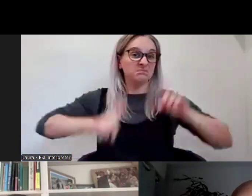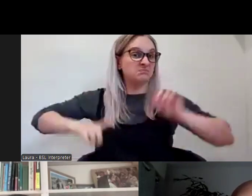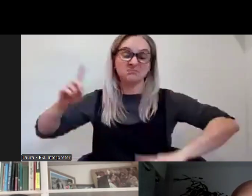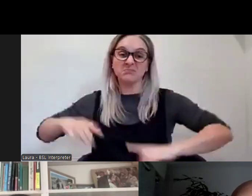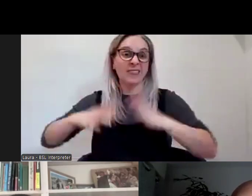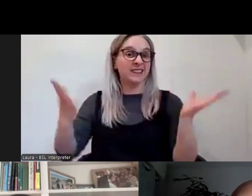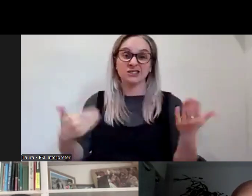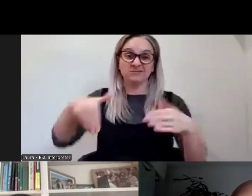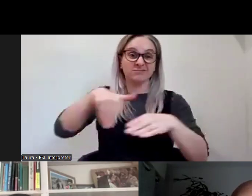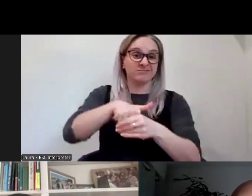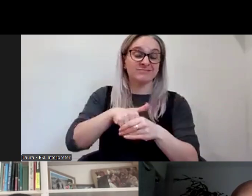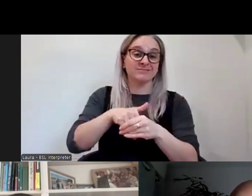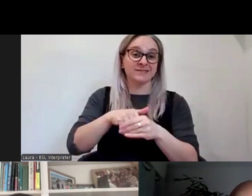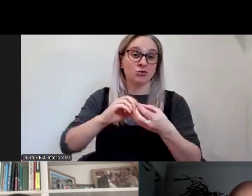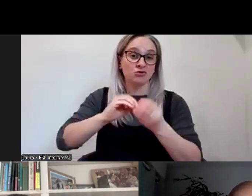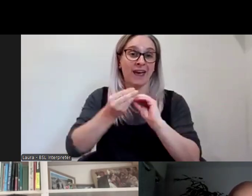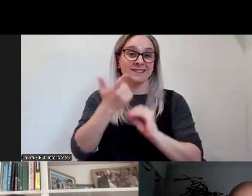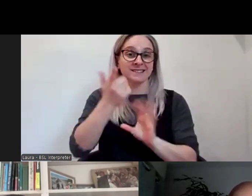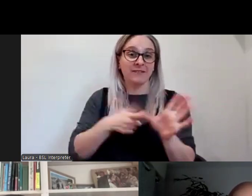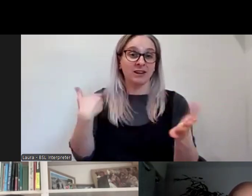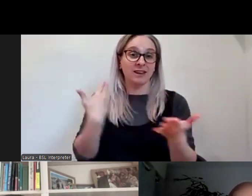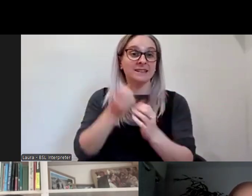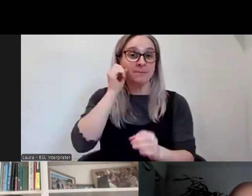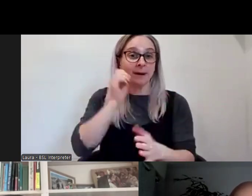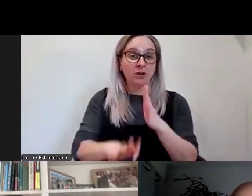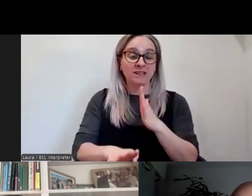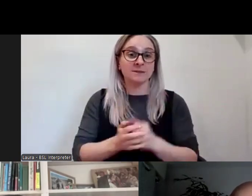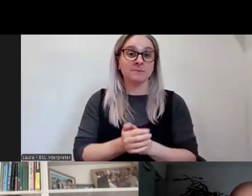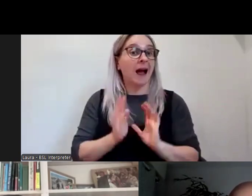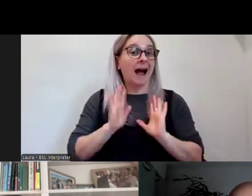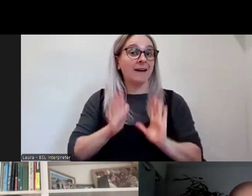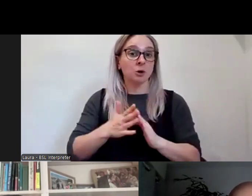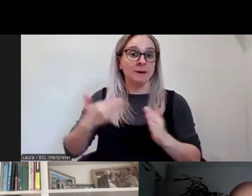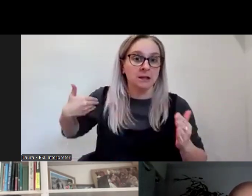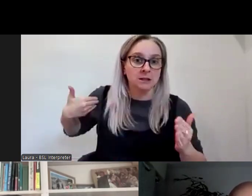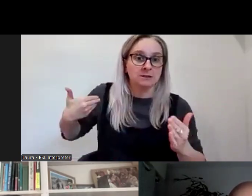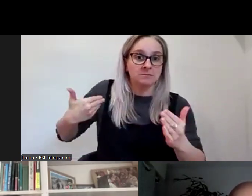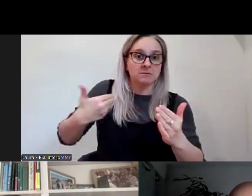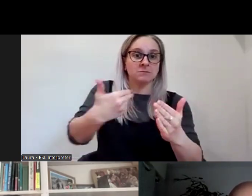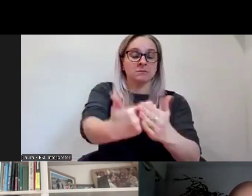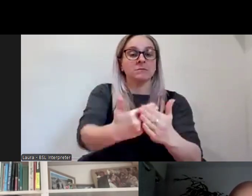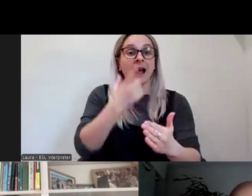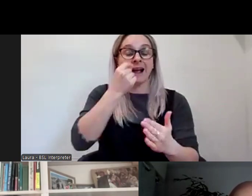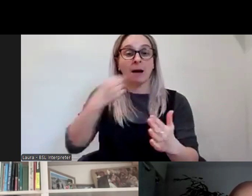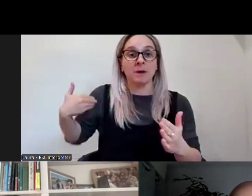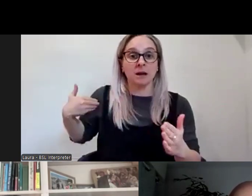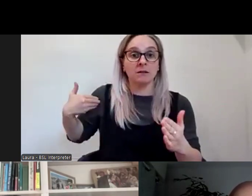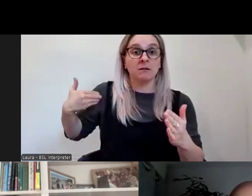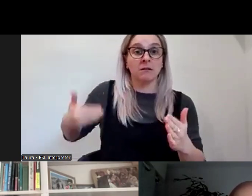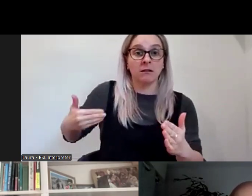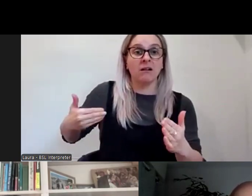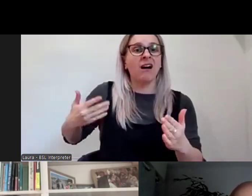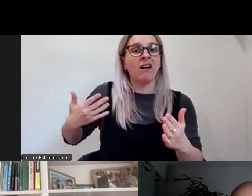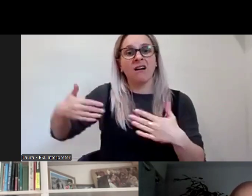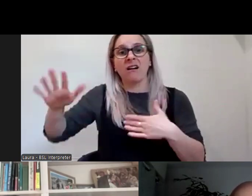wrap that within the 7 years. And as I said earlier, it doesn't have to be consecutive. We appreciate that leadership journeys can be